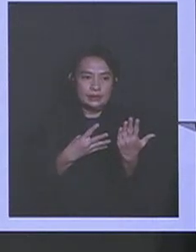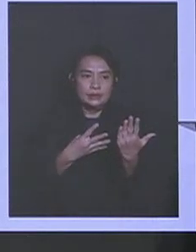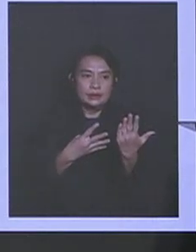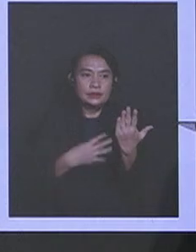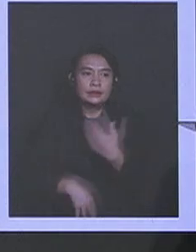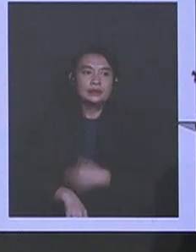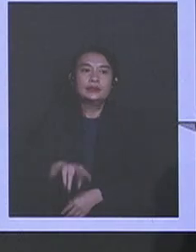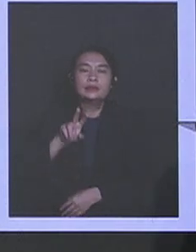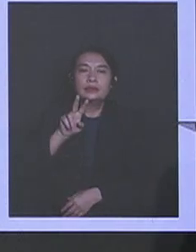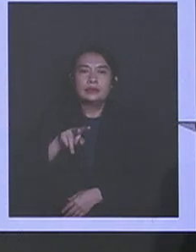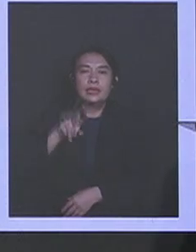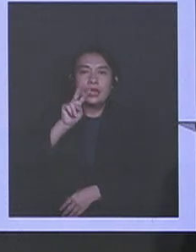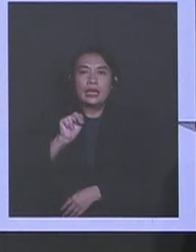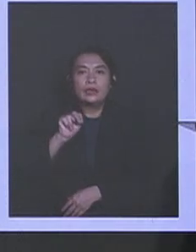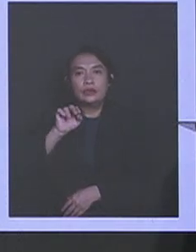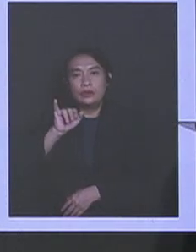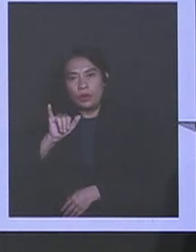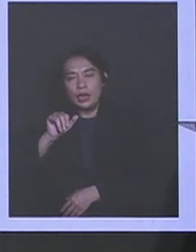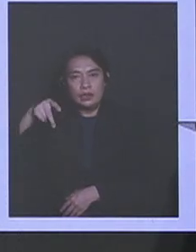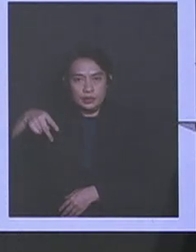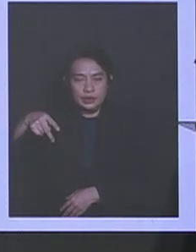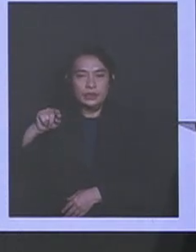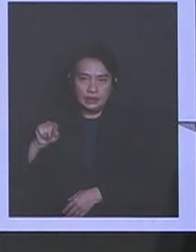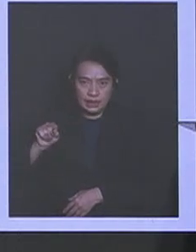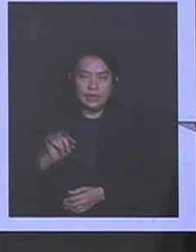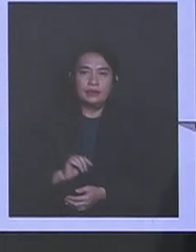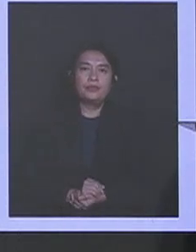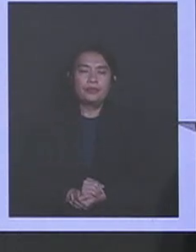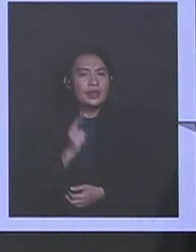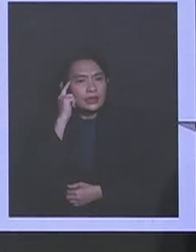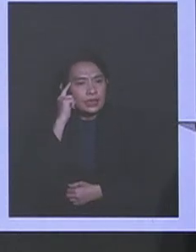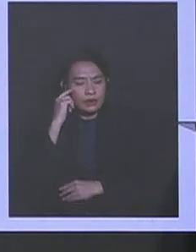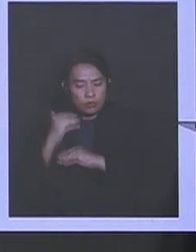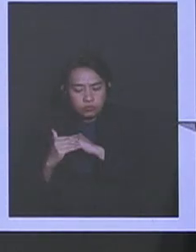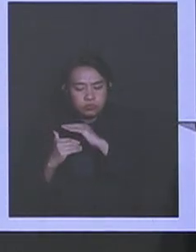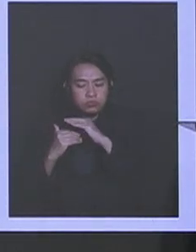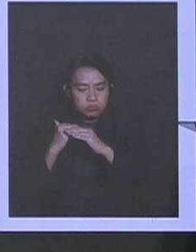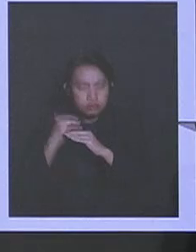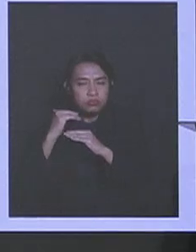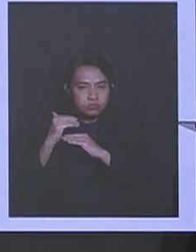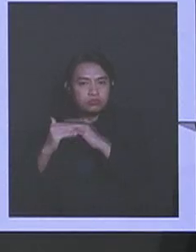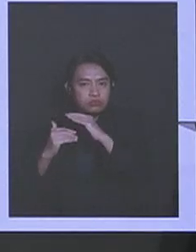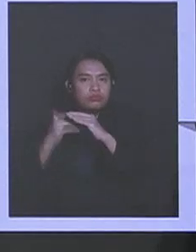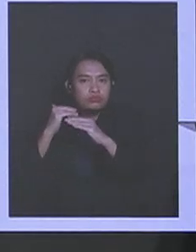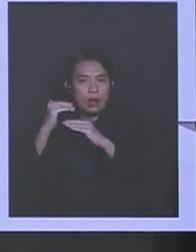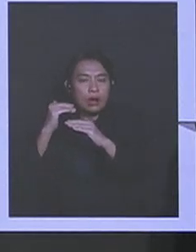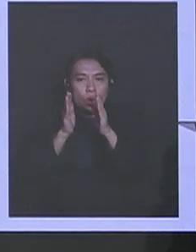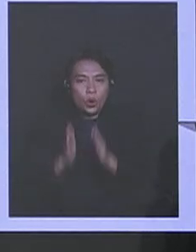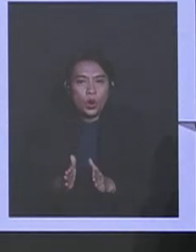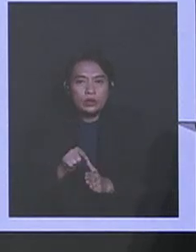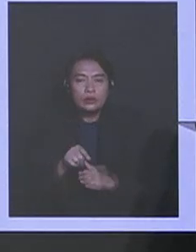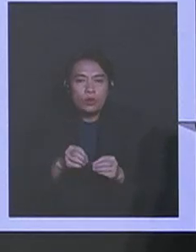acknowledging that the city was going to grow by at least 1 million people over the next 10 or so years, but doing it in a way that could make the